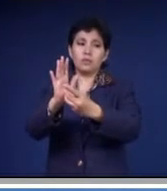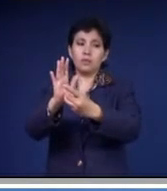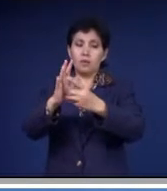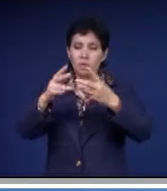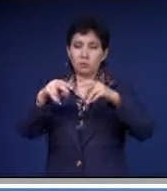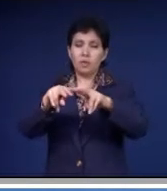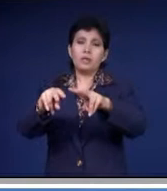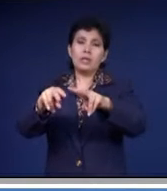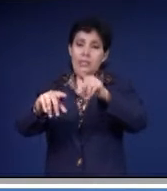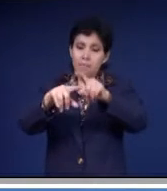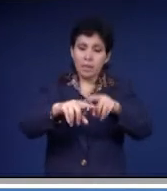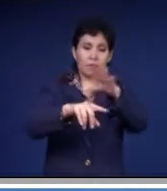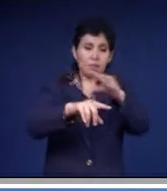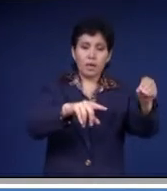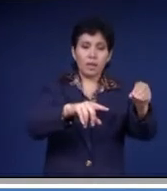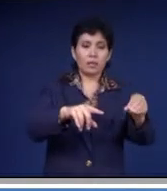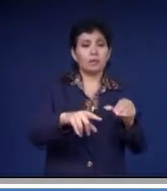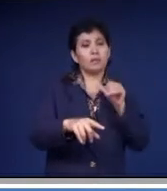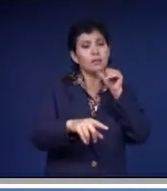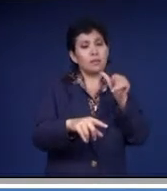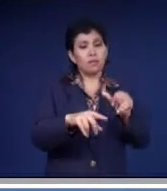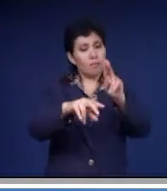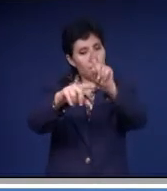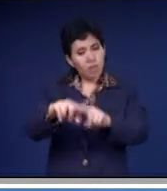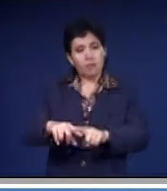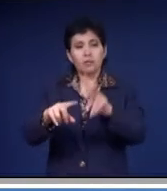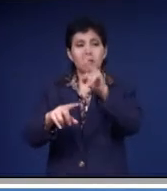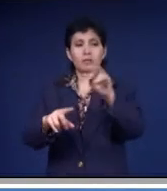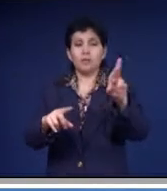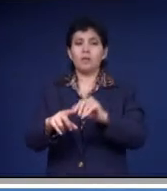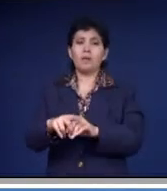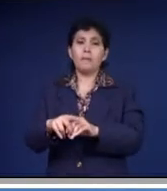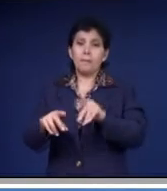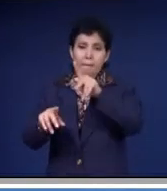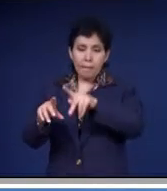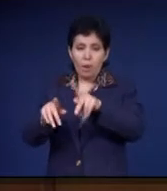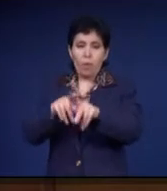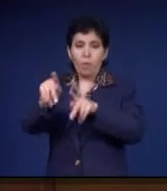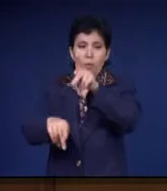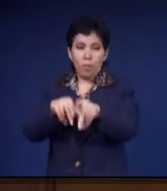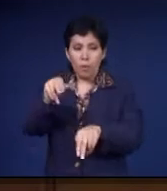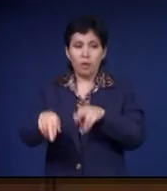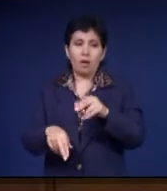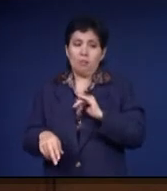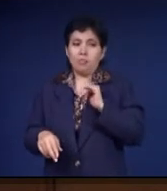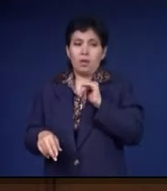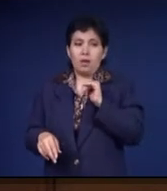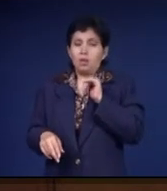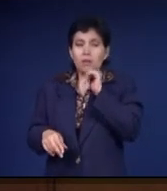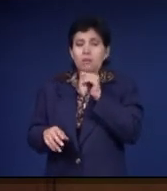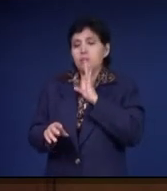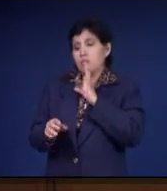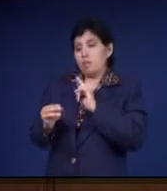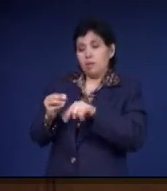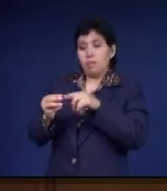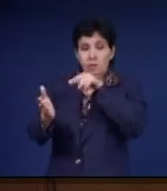relationships between independent and dependent variable. And this is not true. Correlation, I didn't talk about